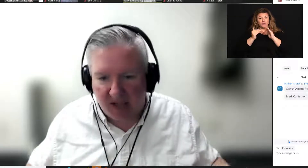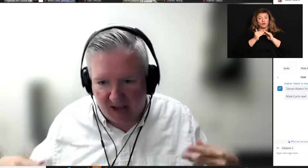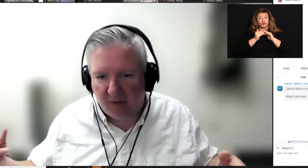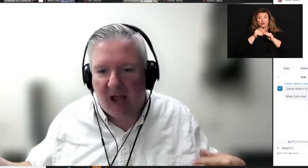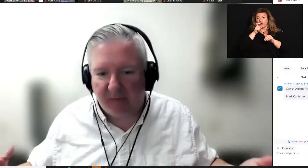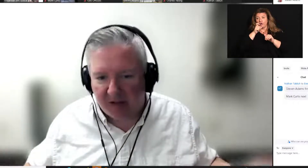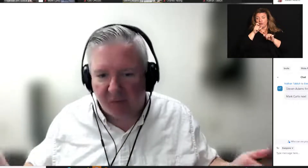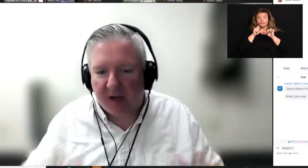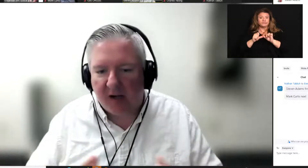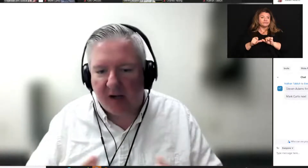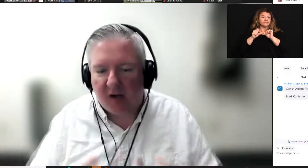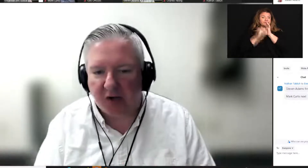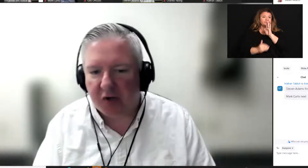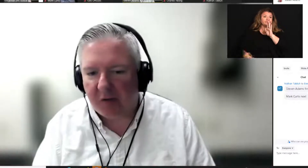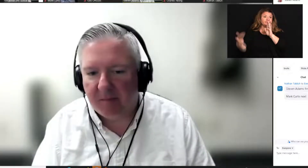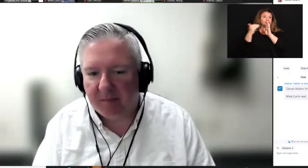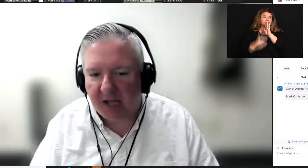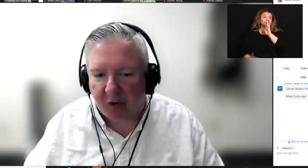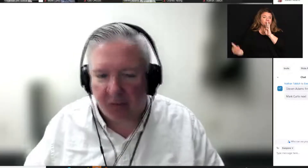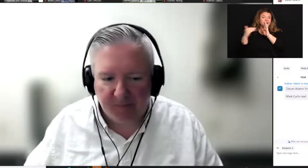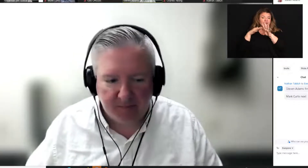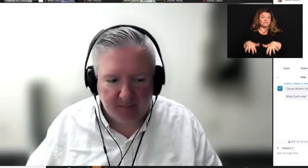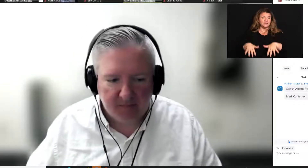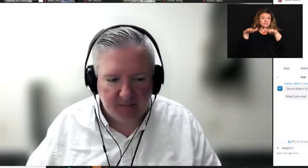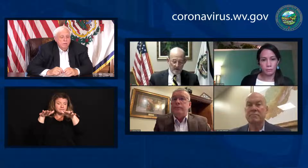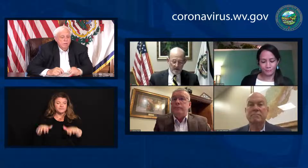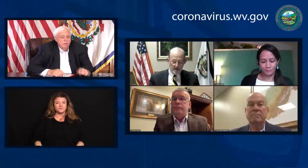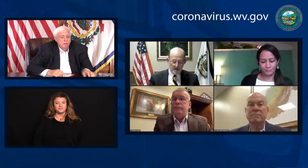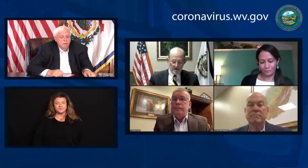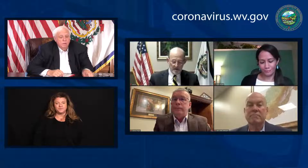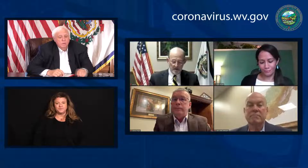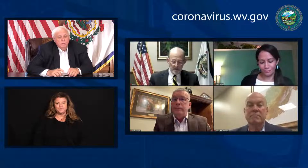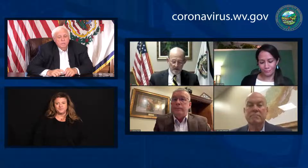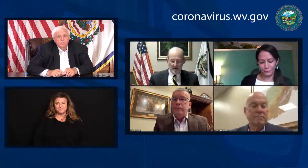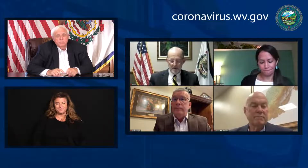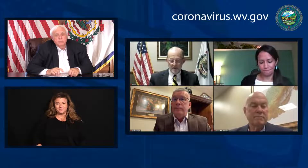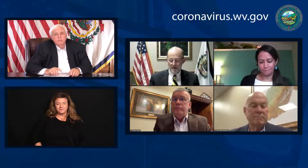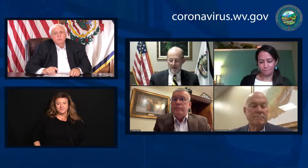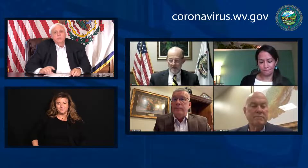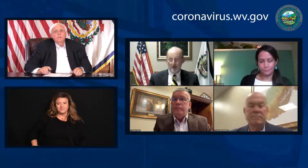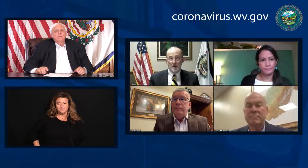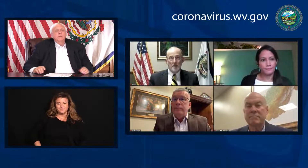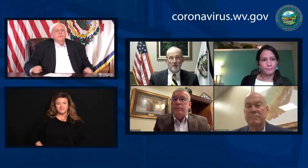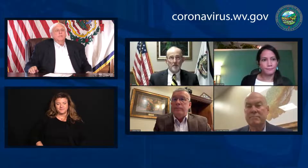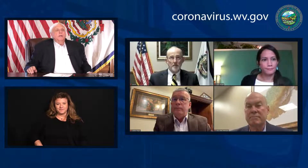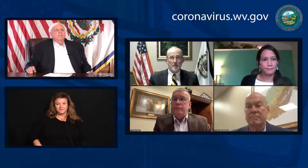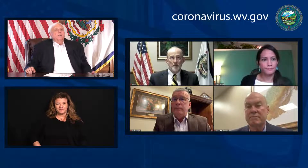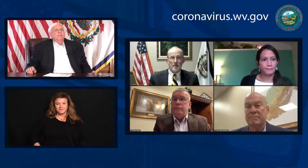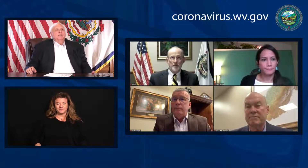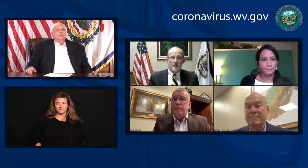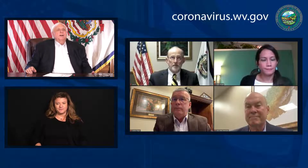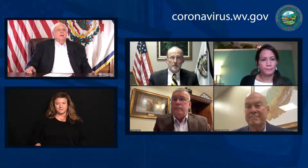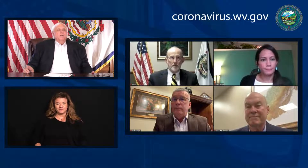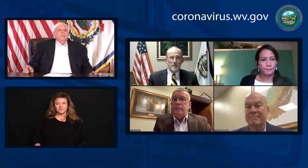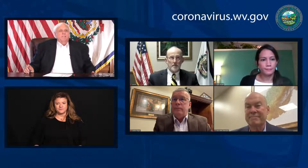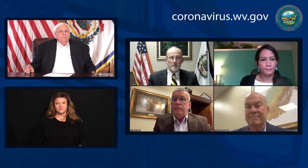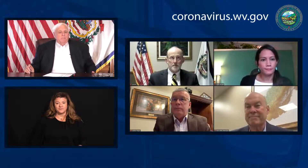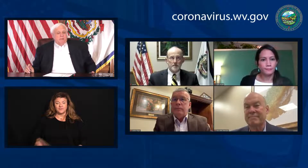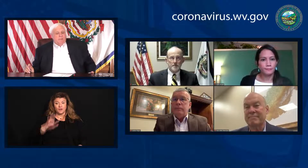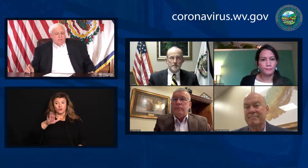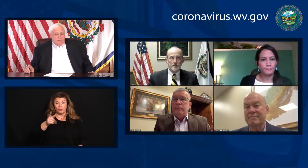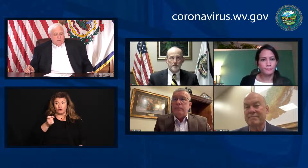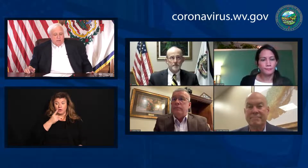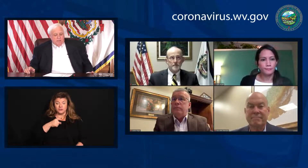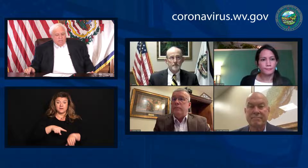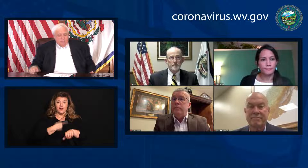constantly have these reoccurring issues? Thank you. Well, Stephen, your question is long and everything, but